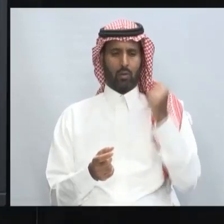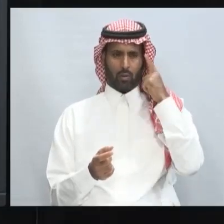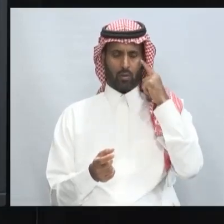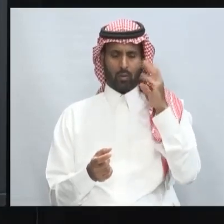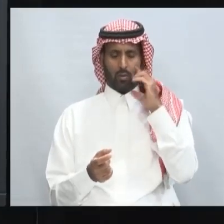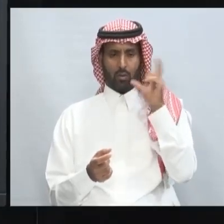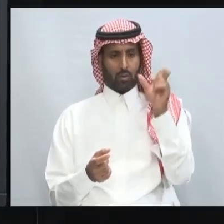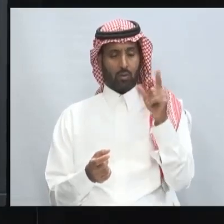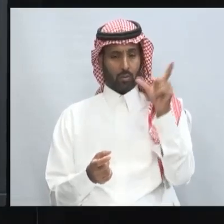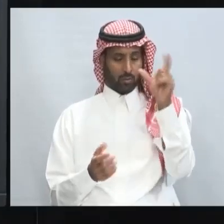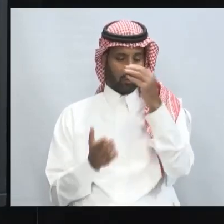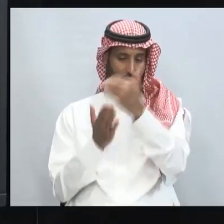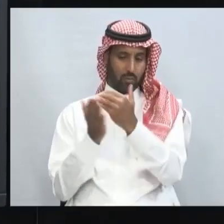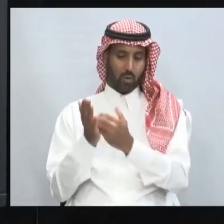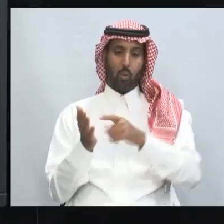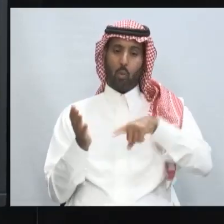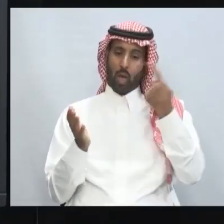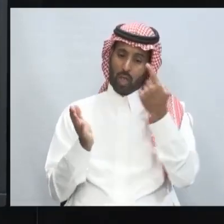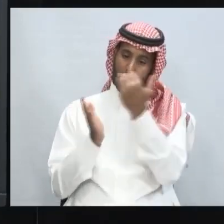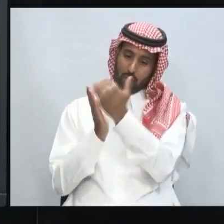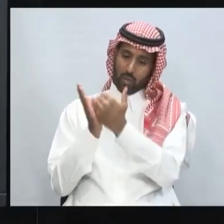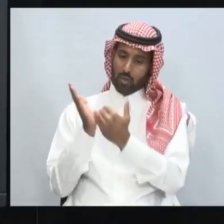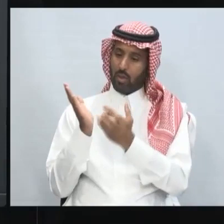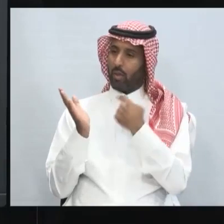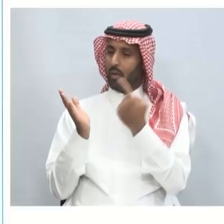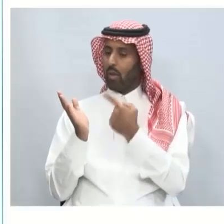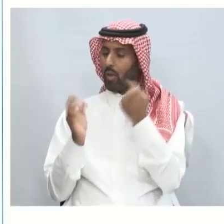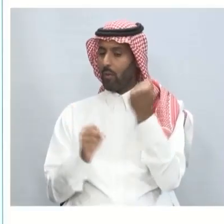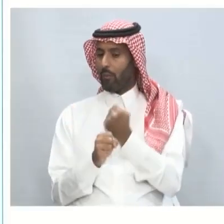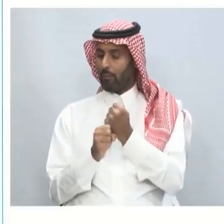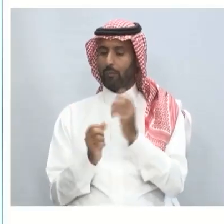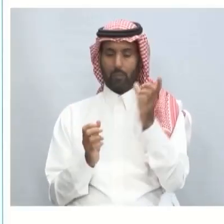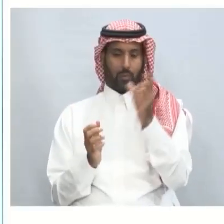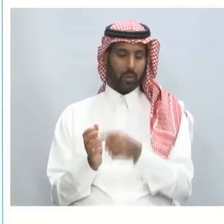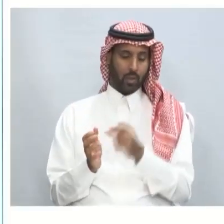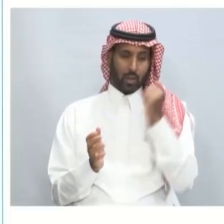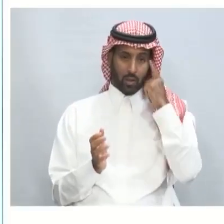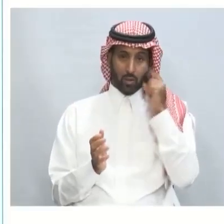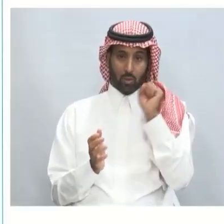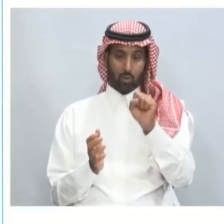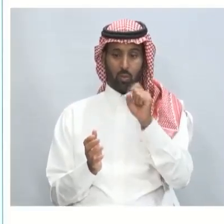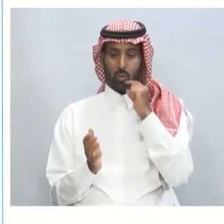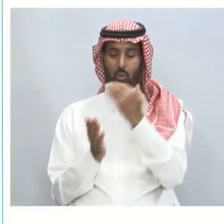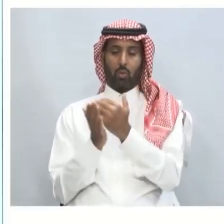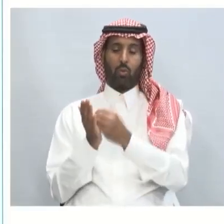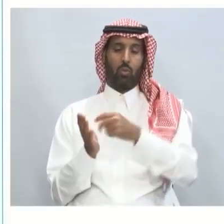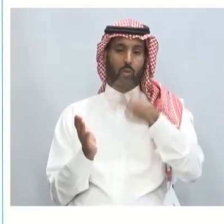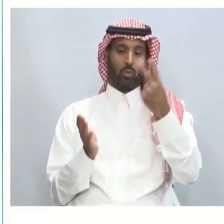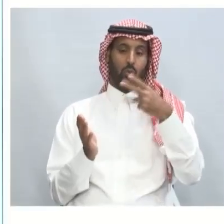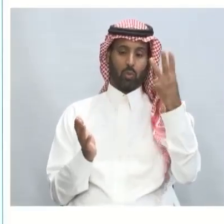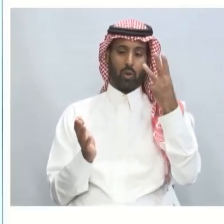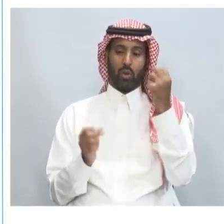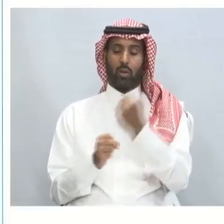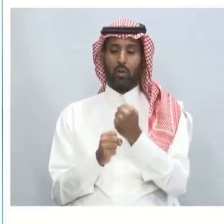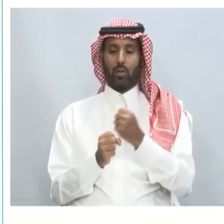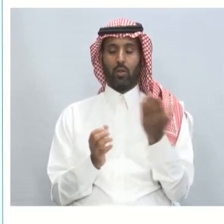a small article, one paragraph of clues about a job. Again, create your own clues for two or three